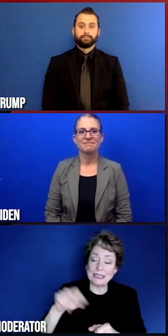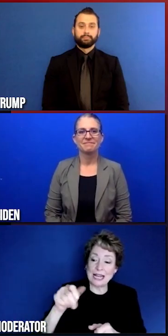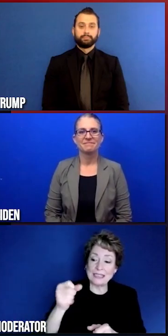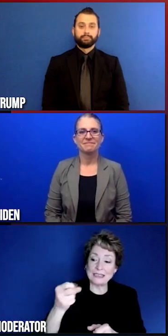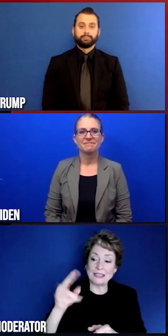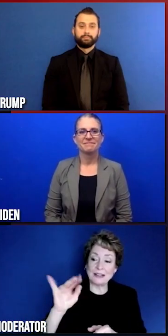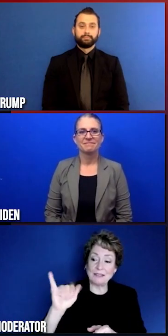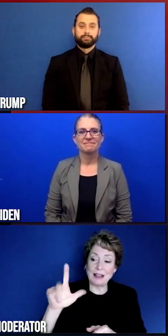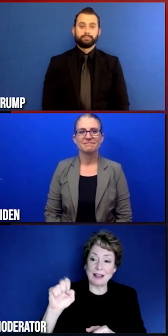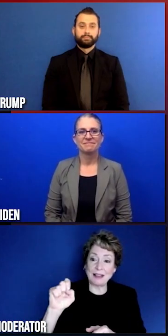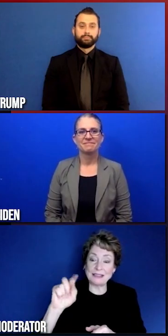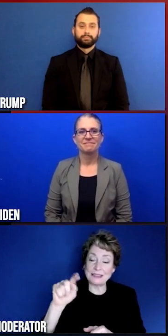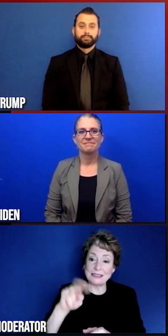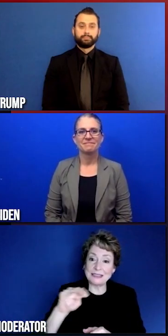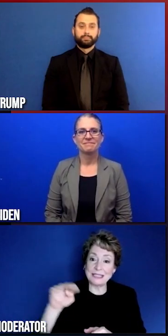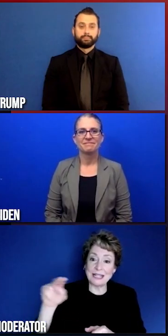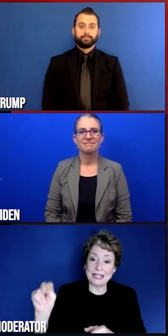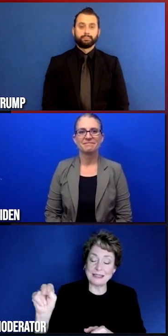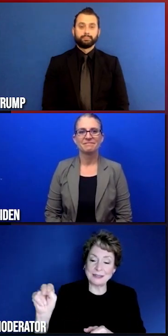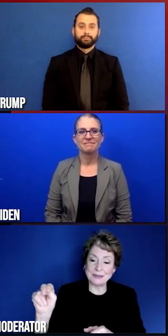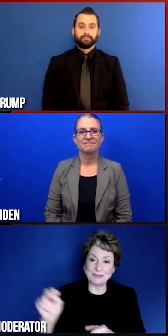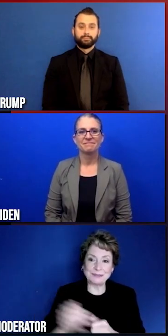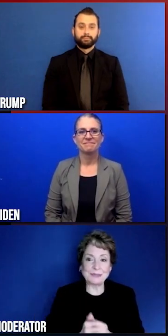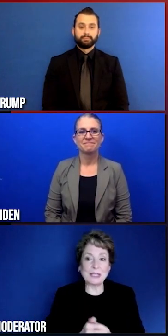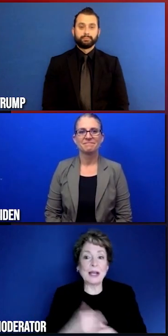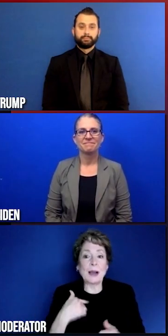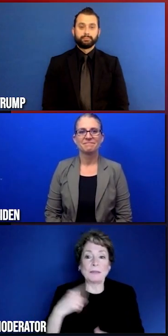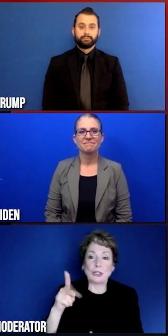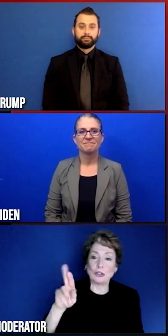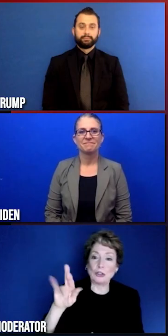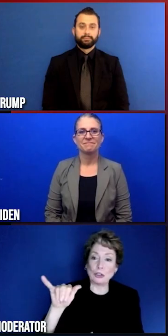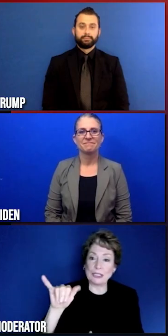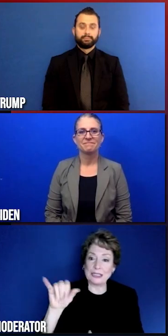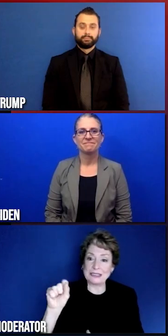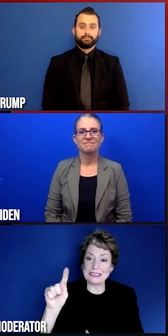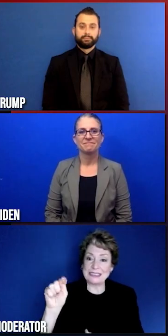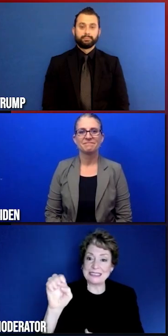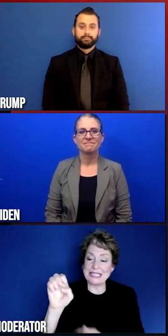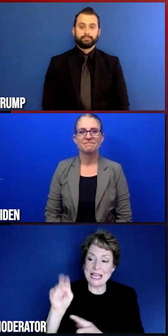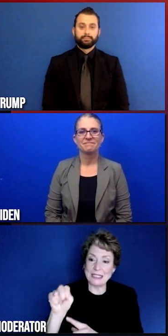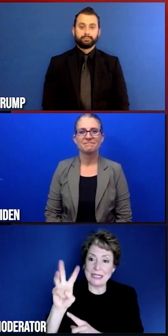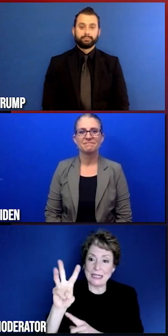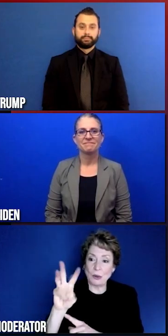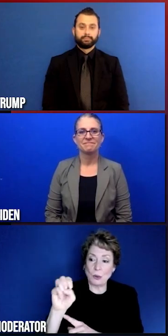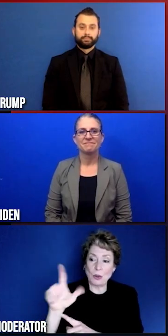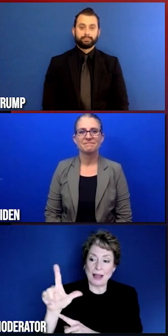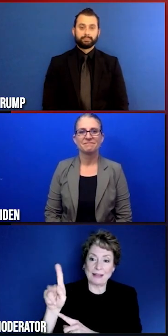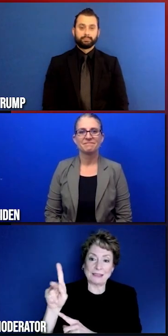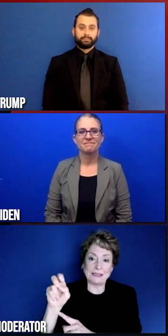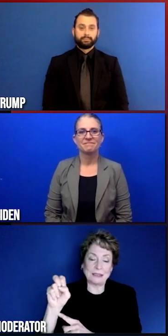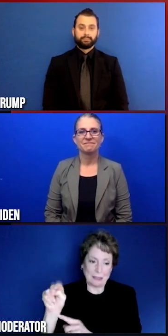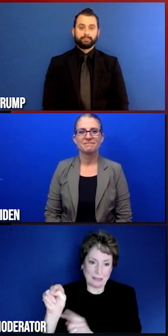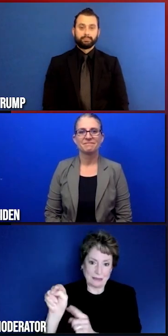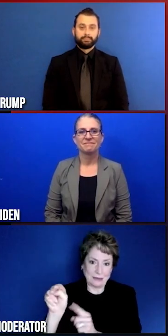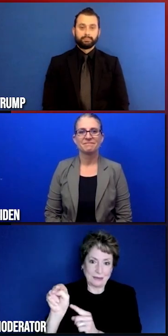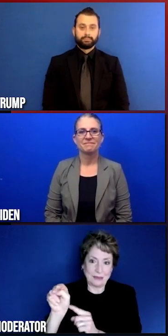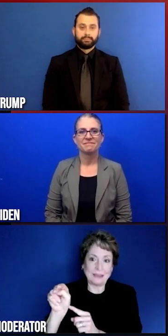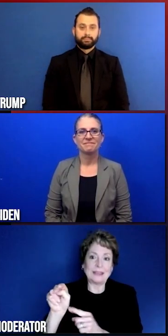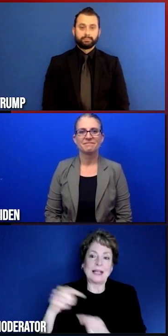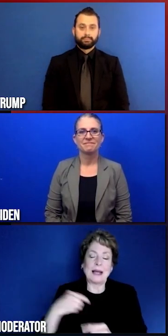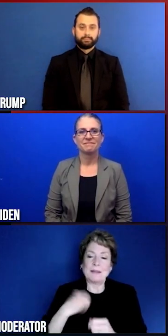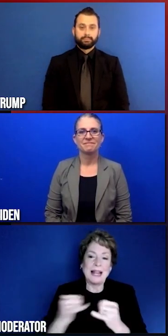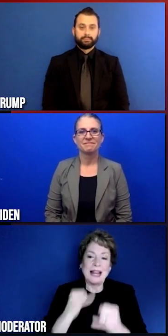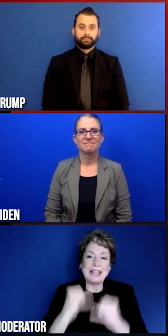final 2020 presidential debate between President Donald J. Trump and former Vice President Joe Biden. Tonight's debate